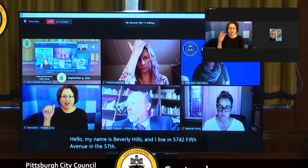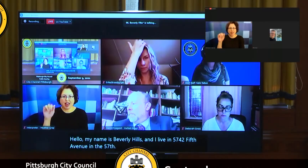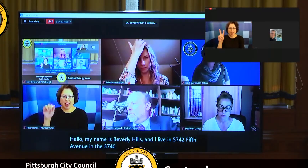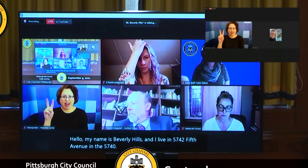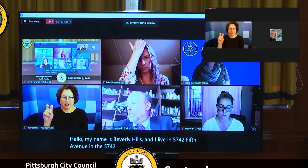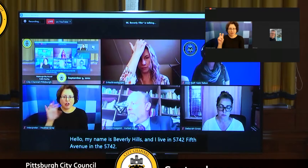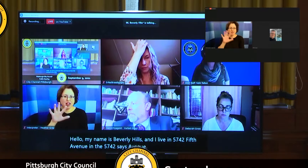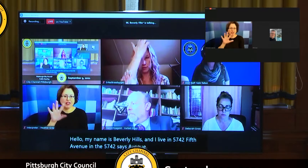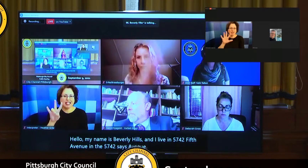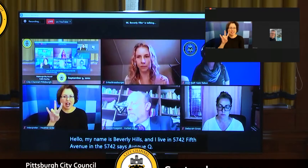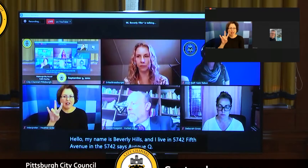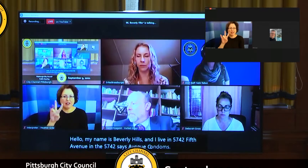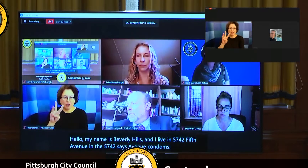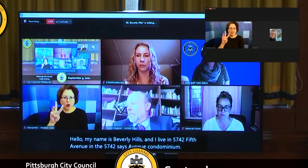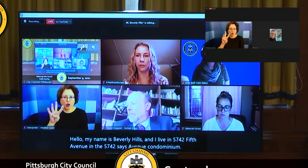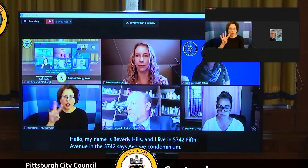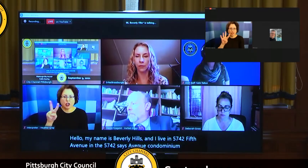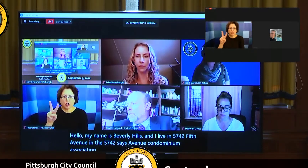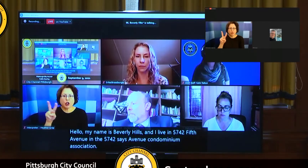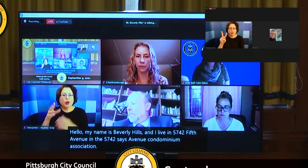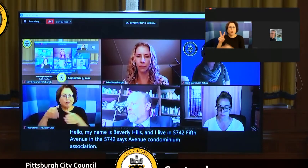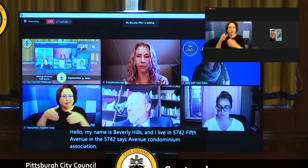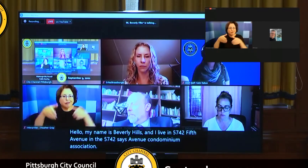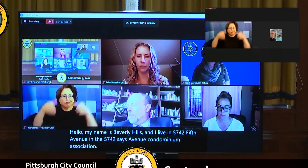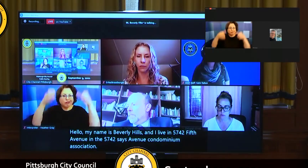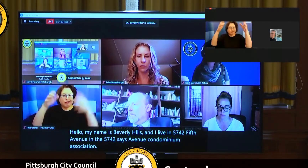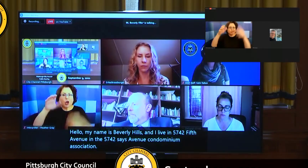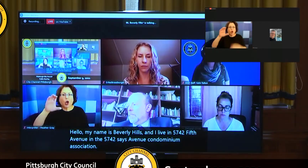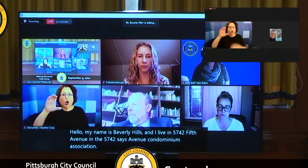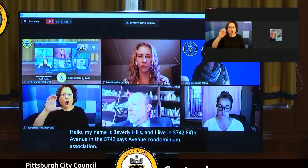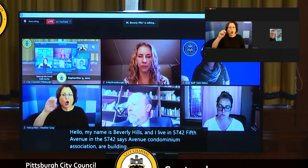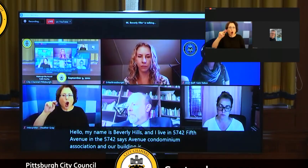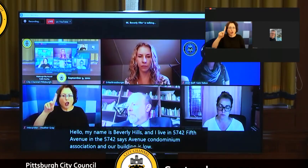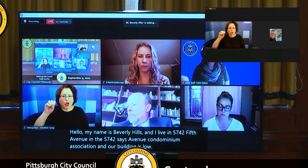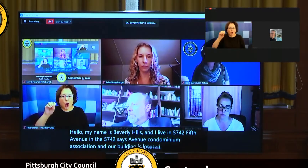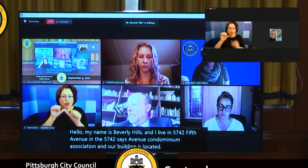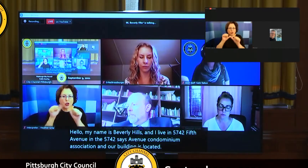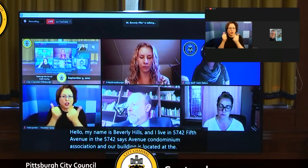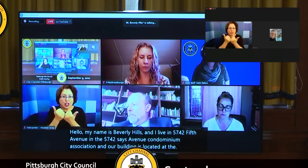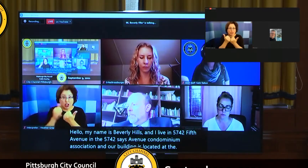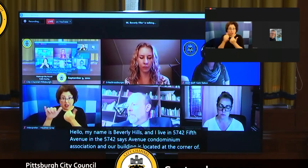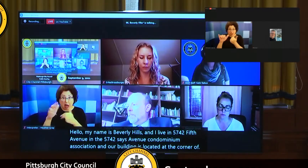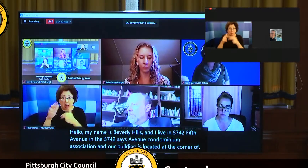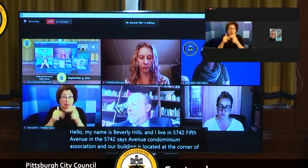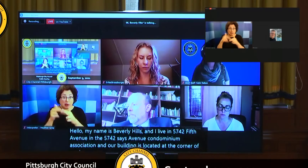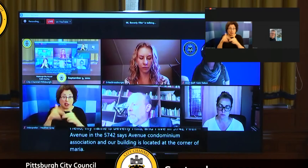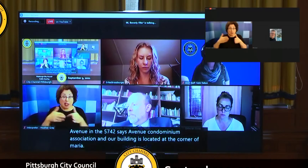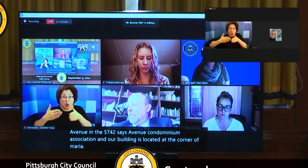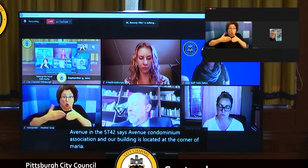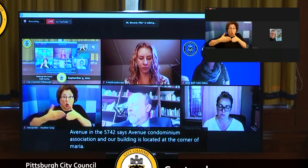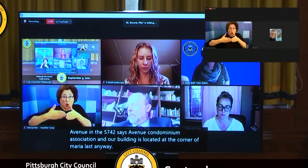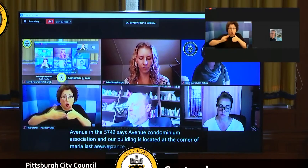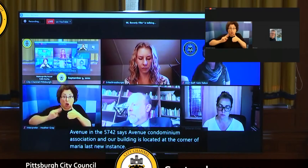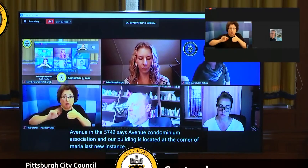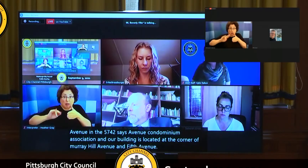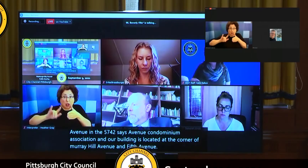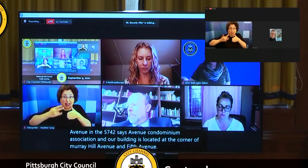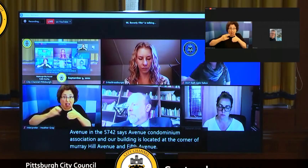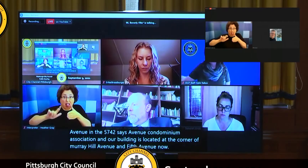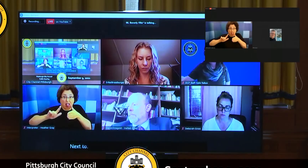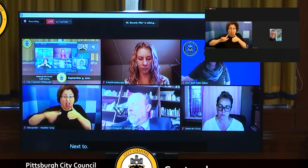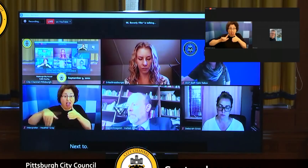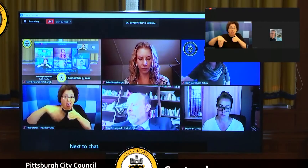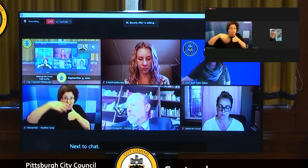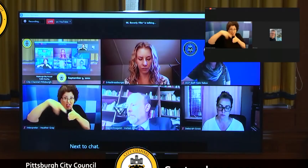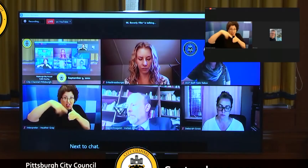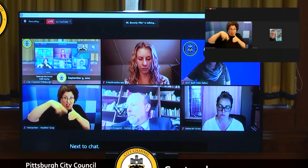Avenue Condominium Association. Our building is located at the corner of Murray Hill Avenue and Fifth Avenue, next to Chatham's